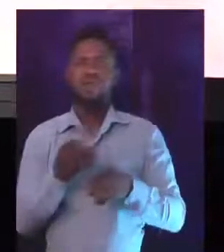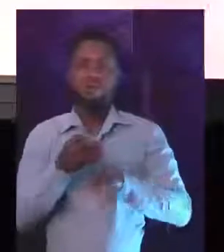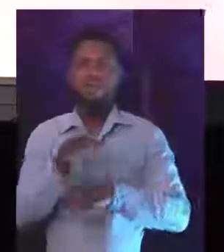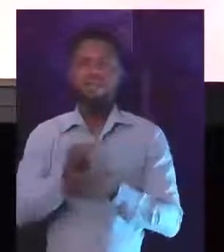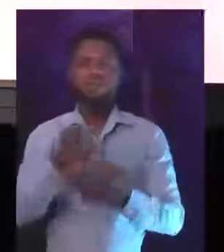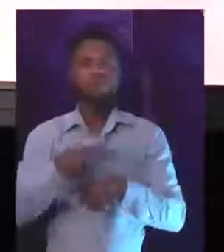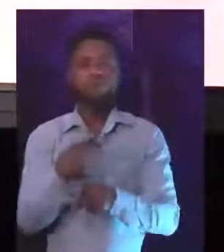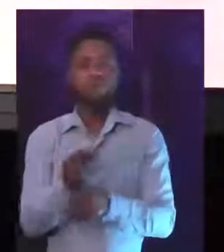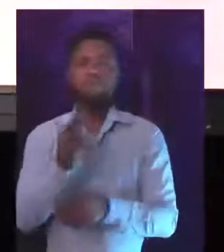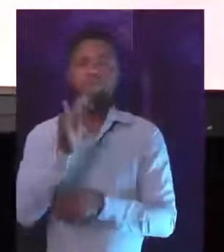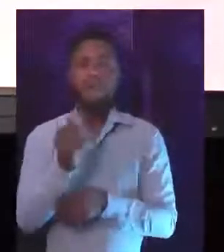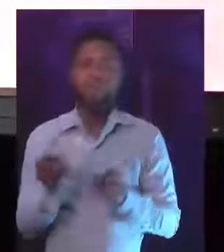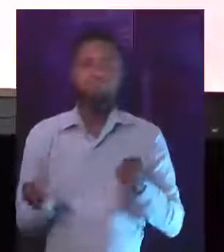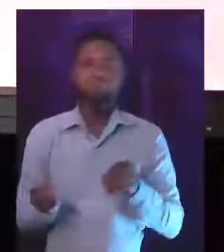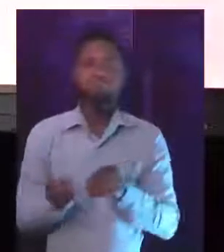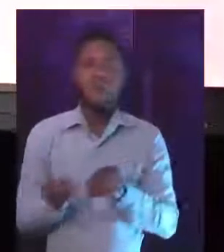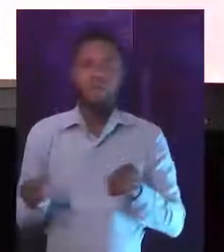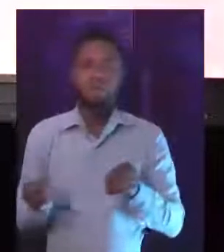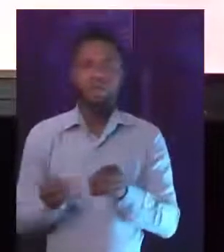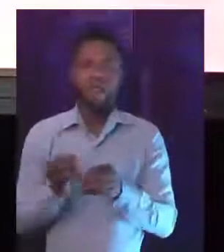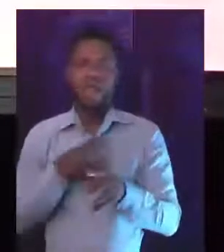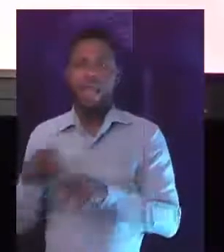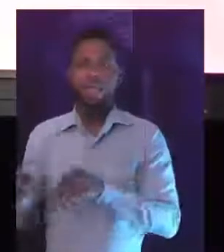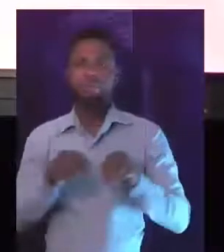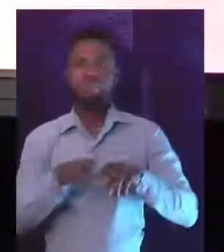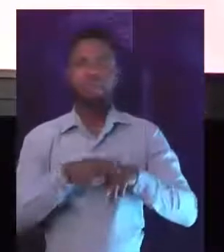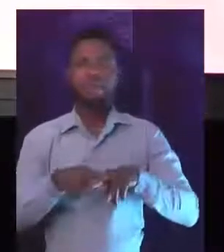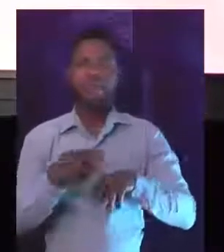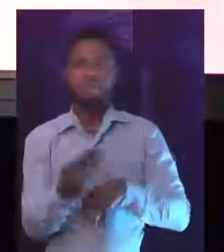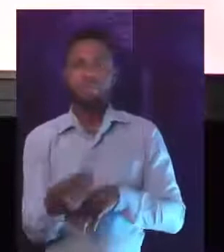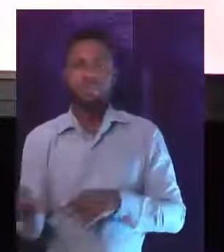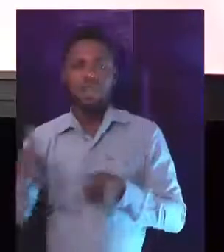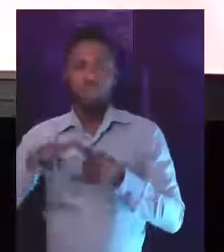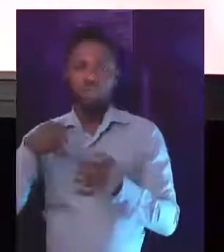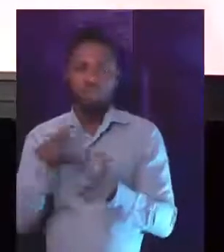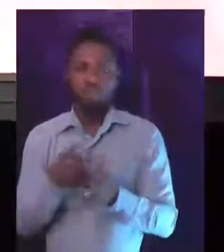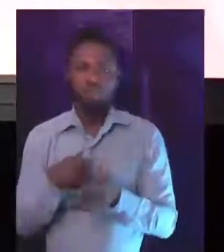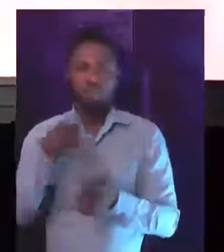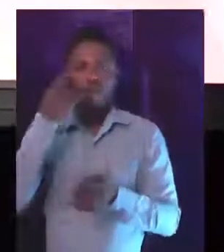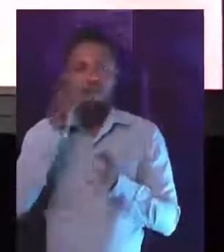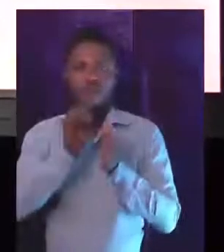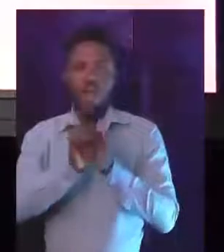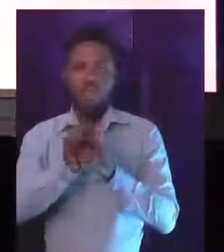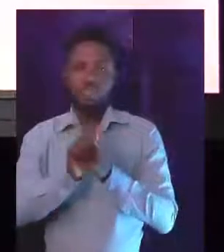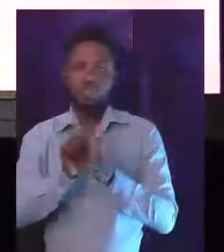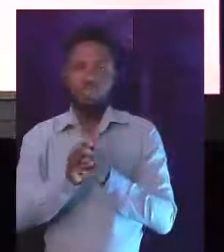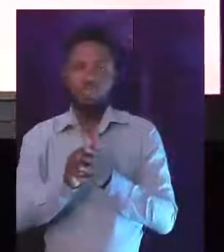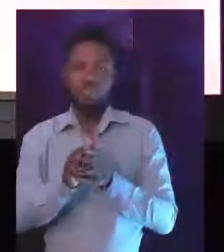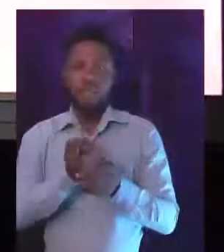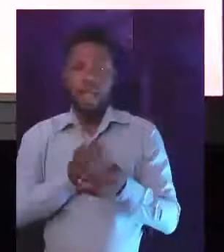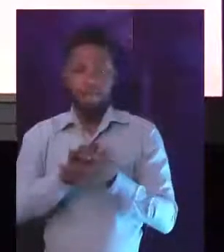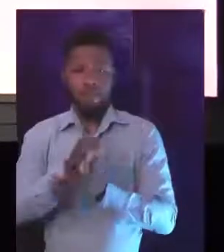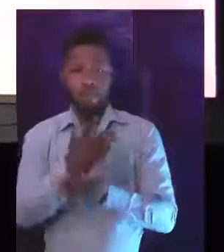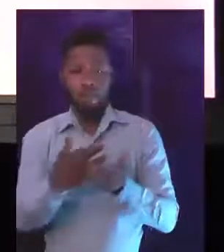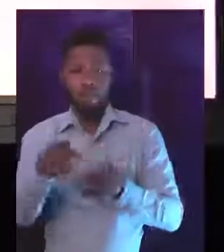it. Magnetic force is the force which is produced by magnet and pulls metallic materials to it.